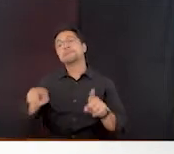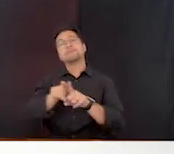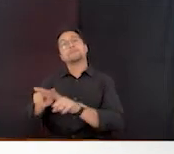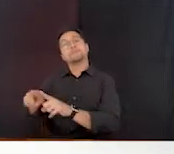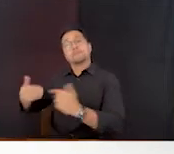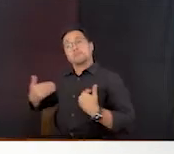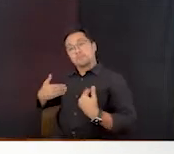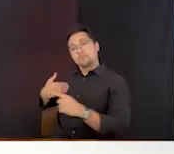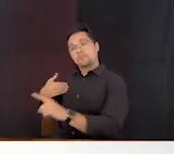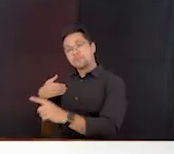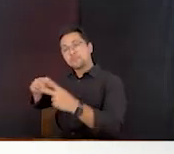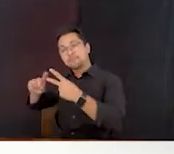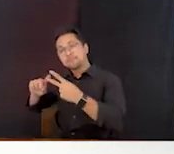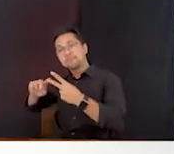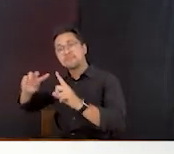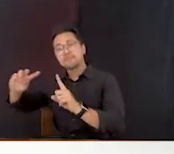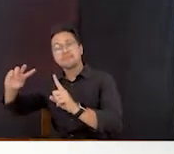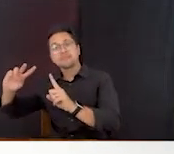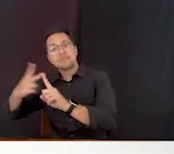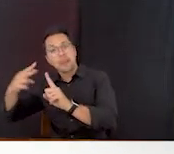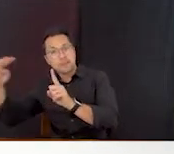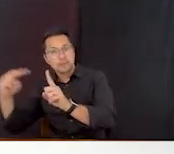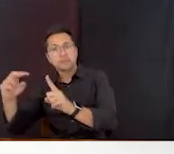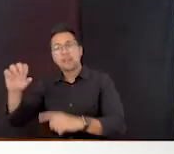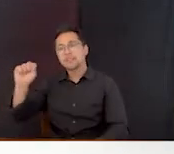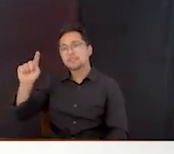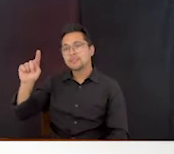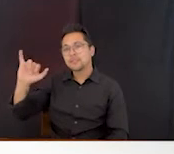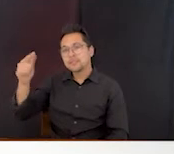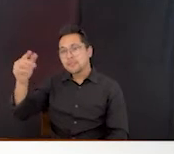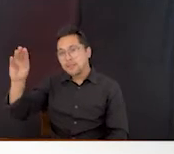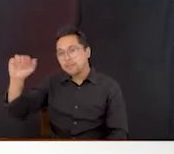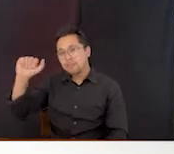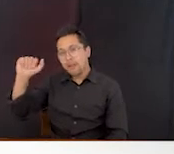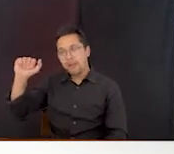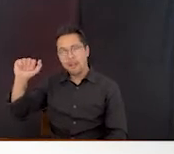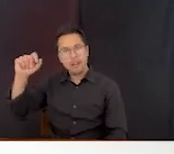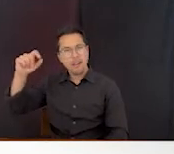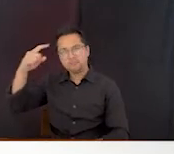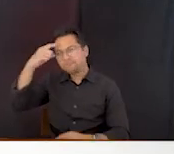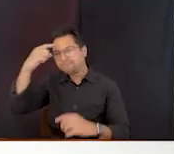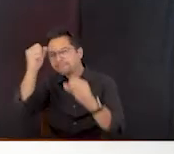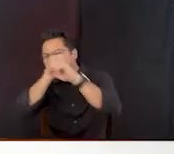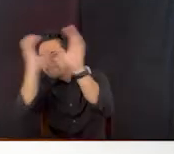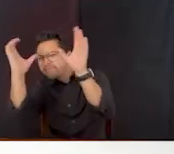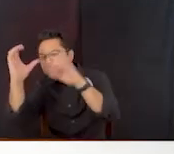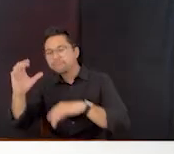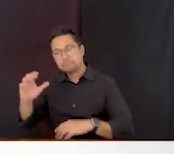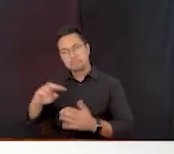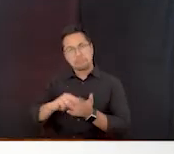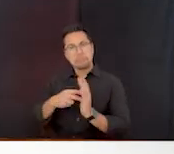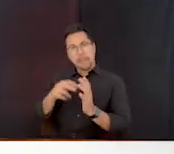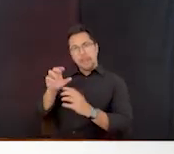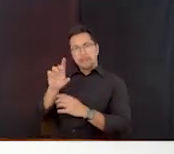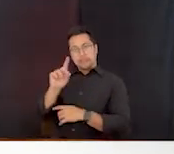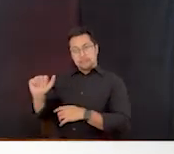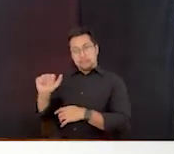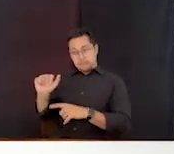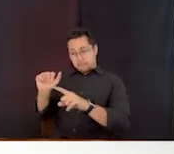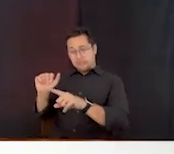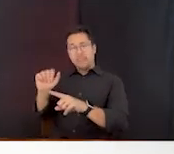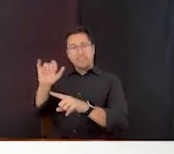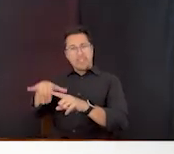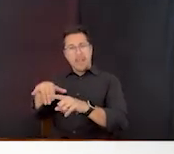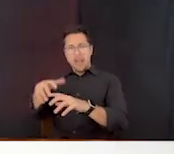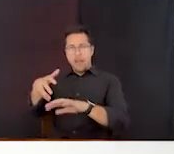things starting in March 2020, perhaps students with disabilities were pretty well prepared. We also have